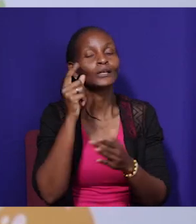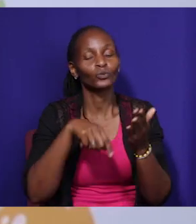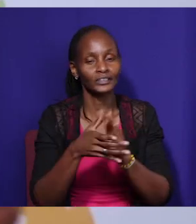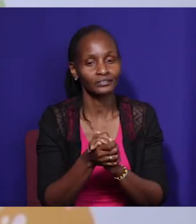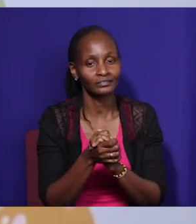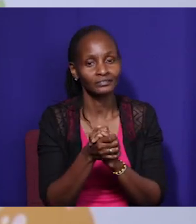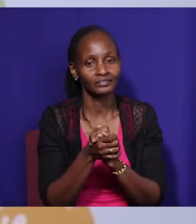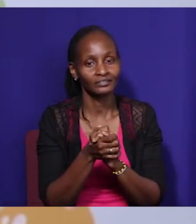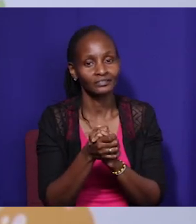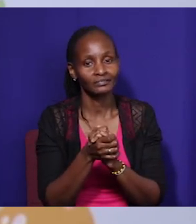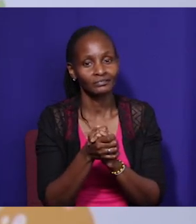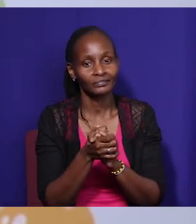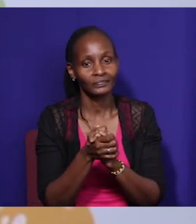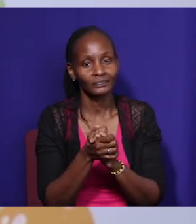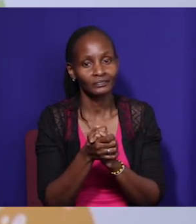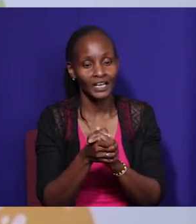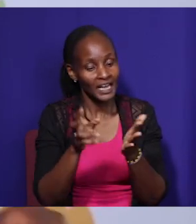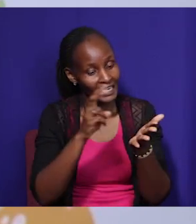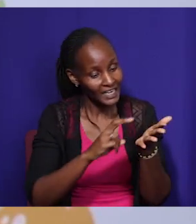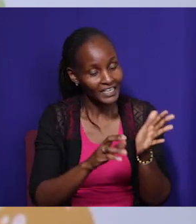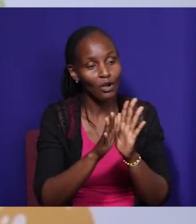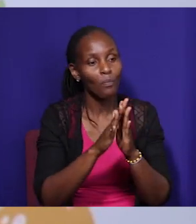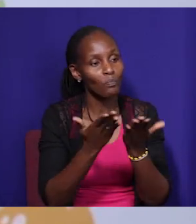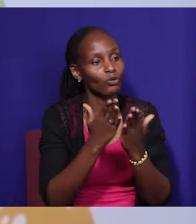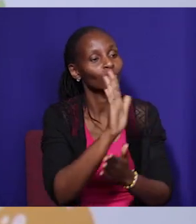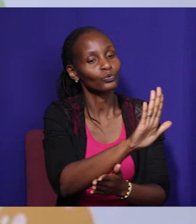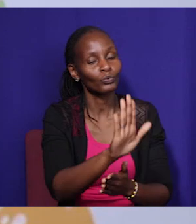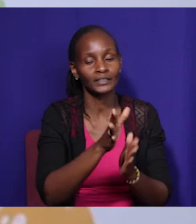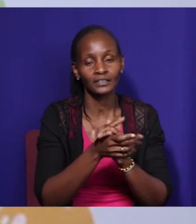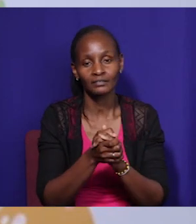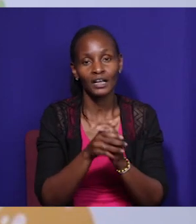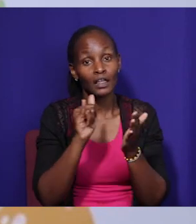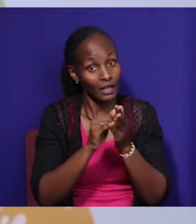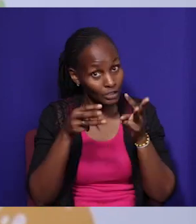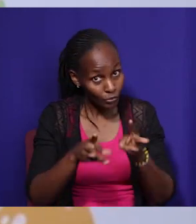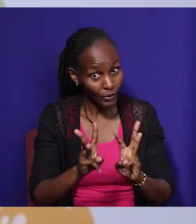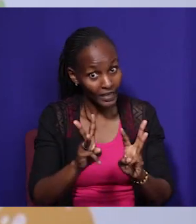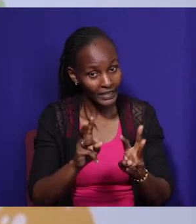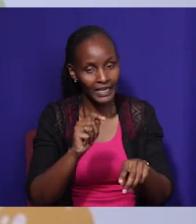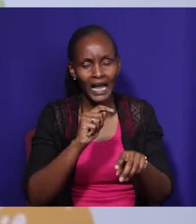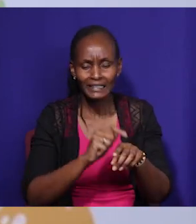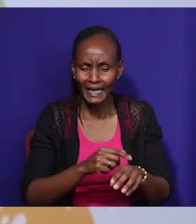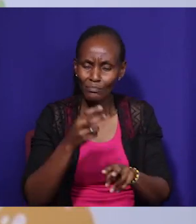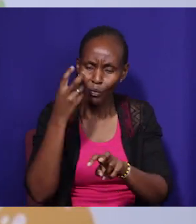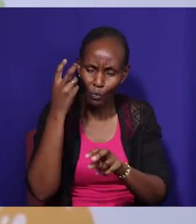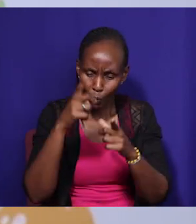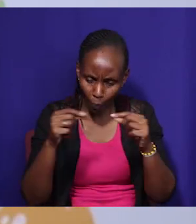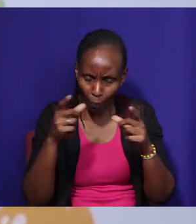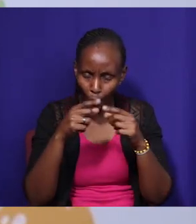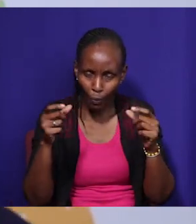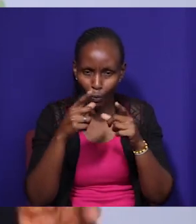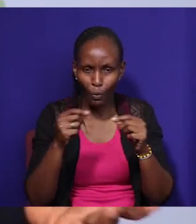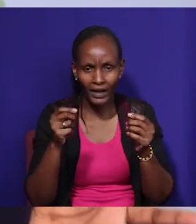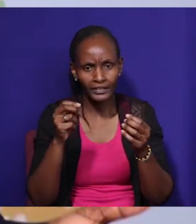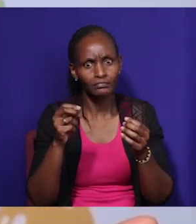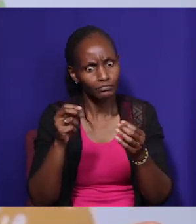is read more books. Then that way, when the word is read out,